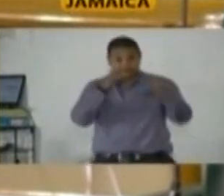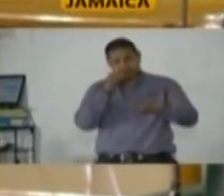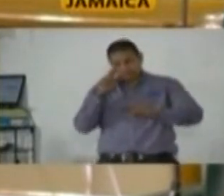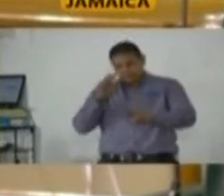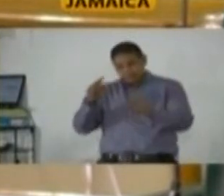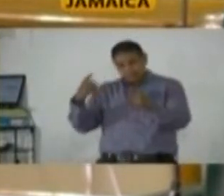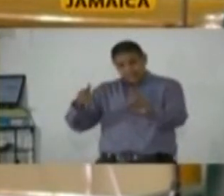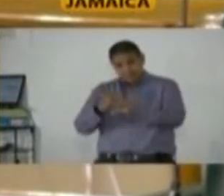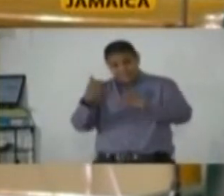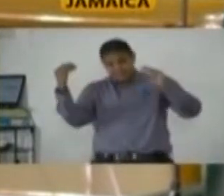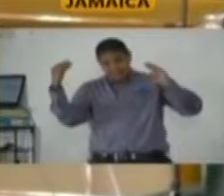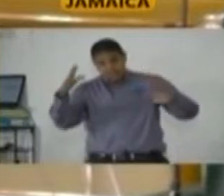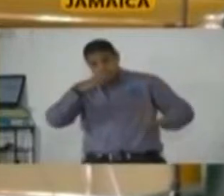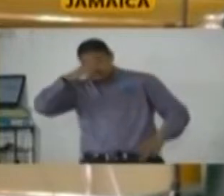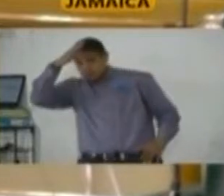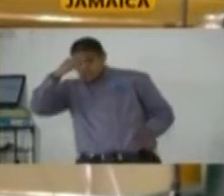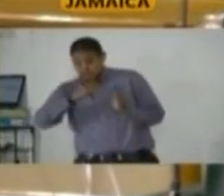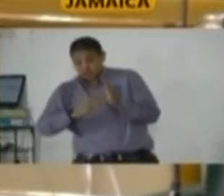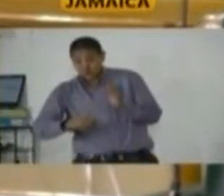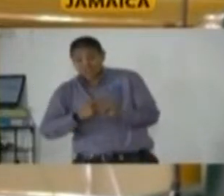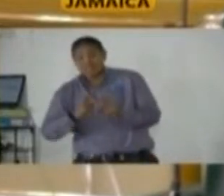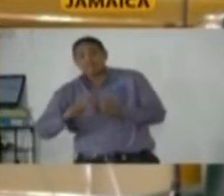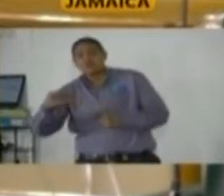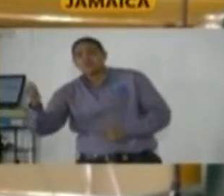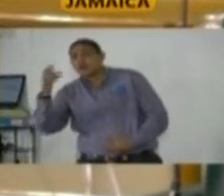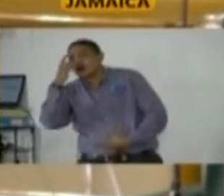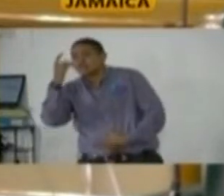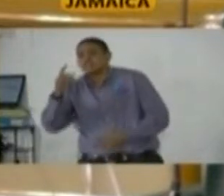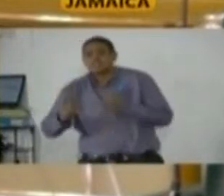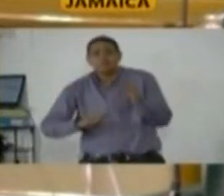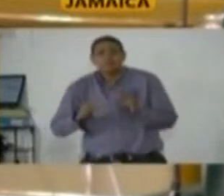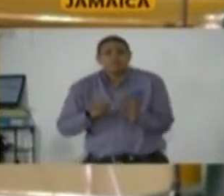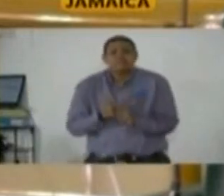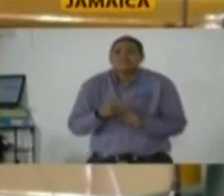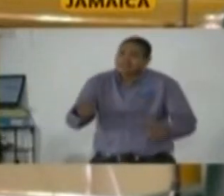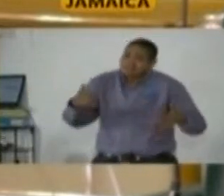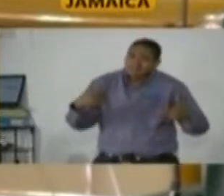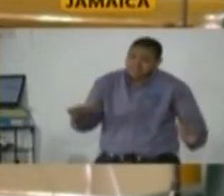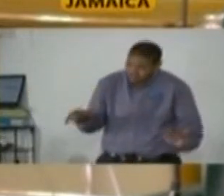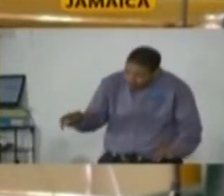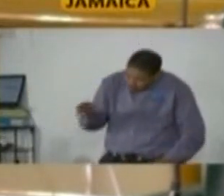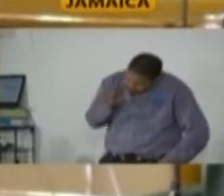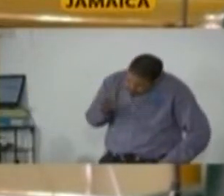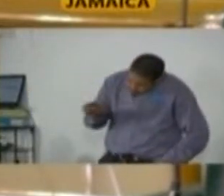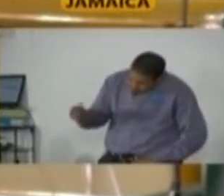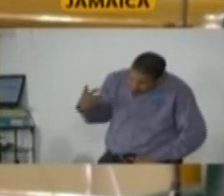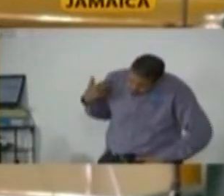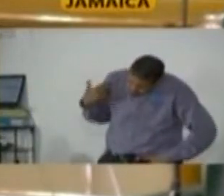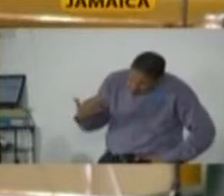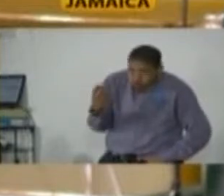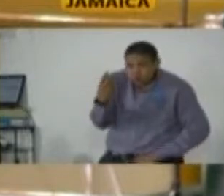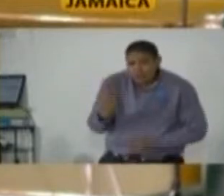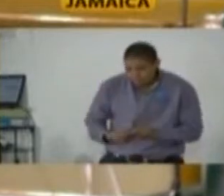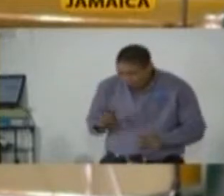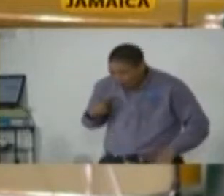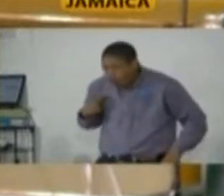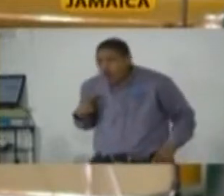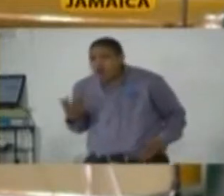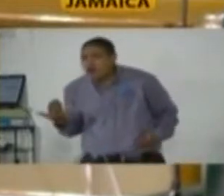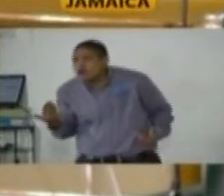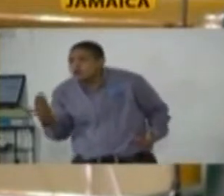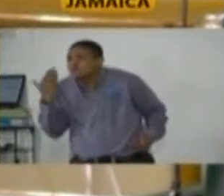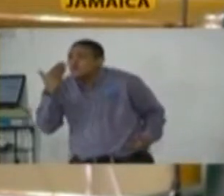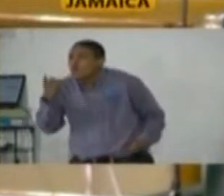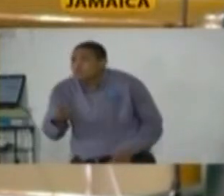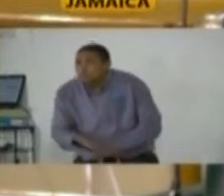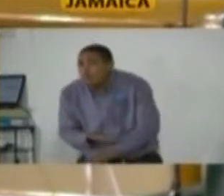as teachers, parents, students, and other interested persons seek information. Over the past 12 months, there have been